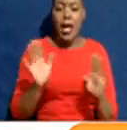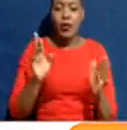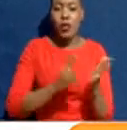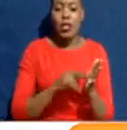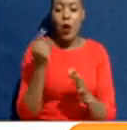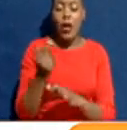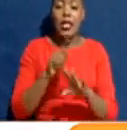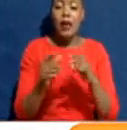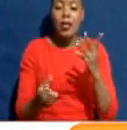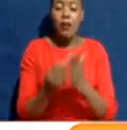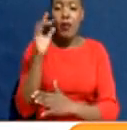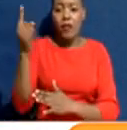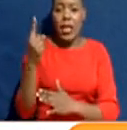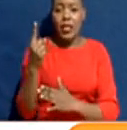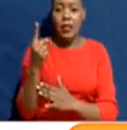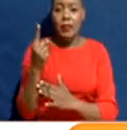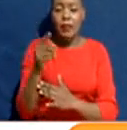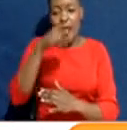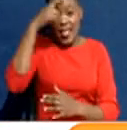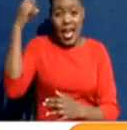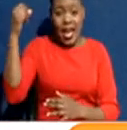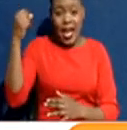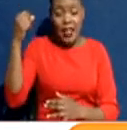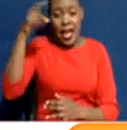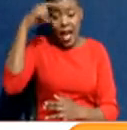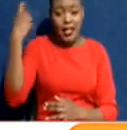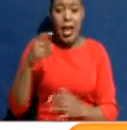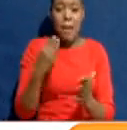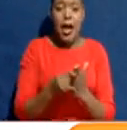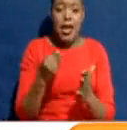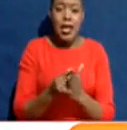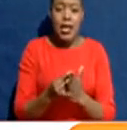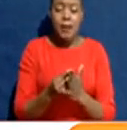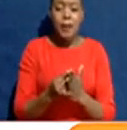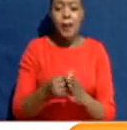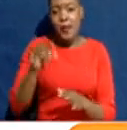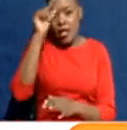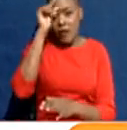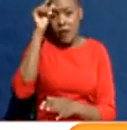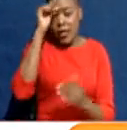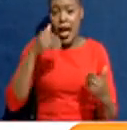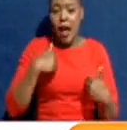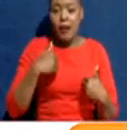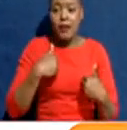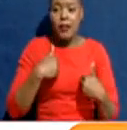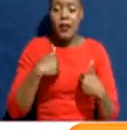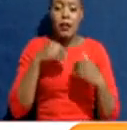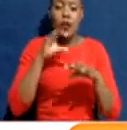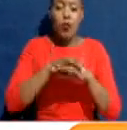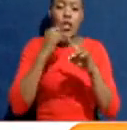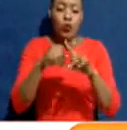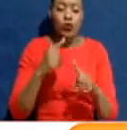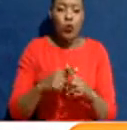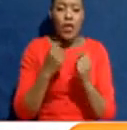Since the launch of the first product, the Hasra Fund Personal Loan Fund, the government has invested a total of 11